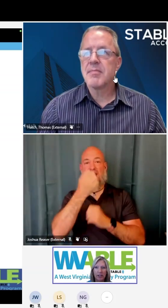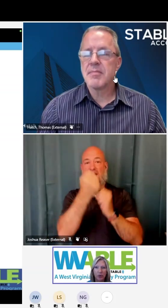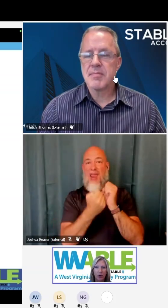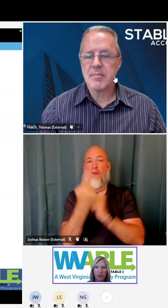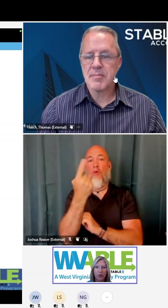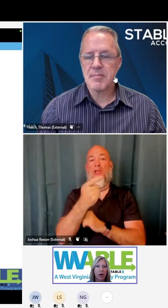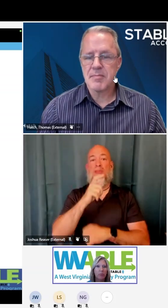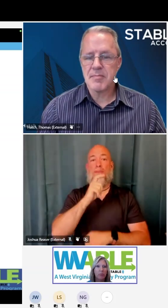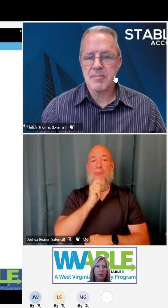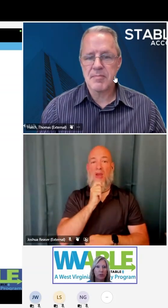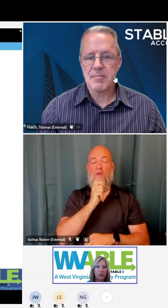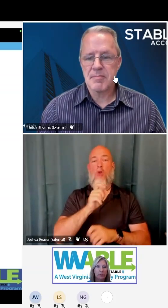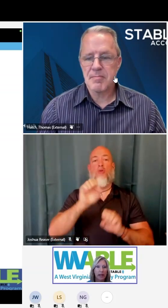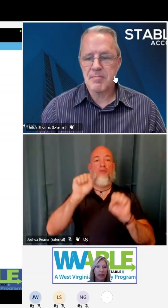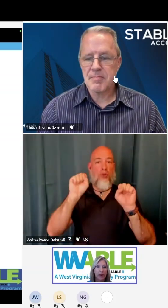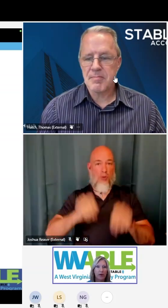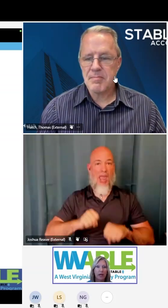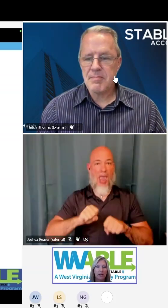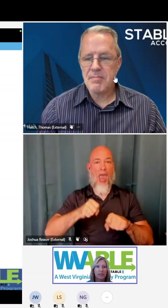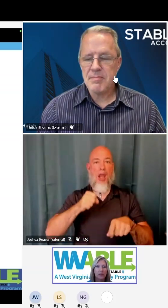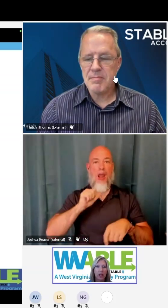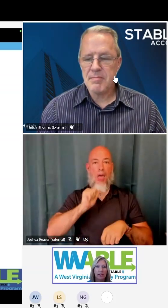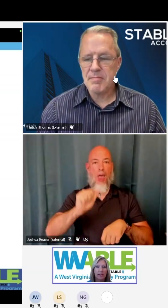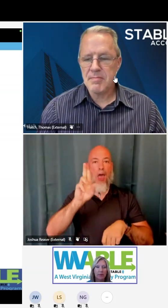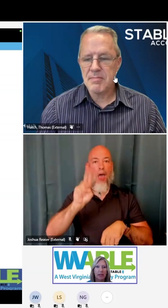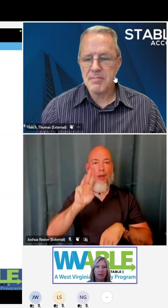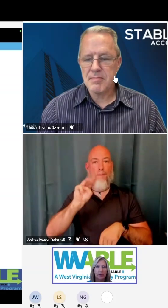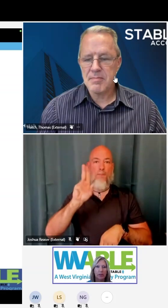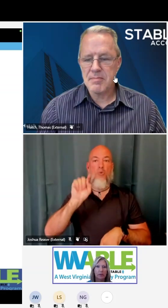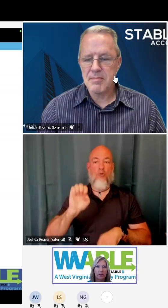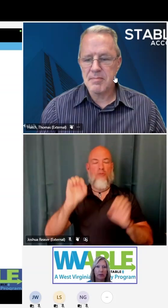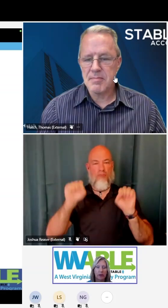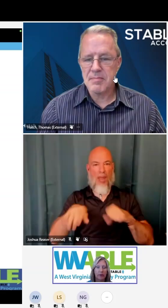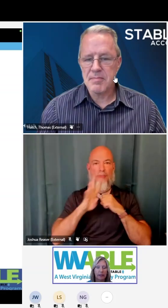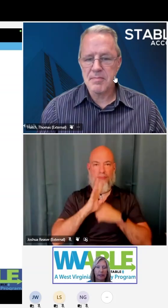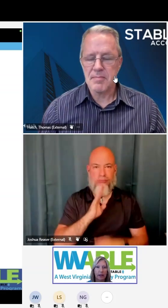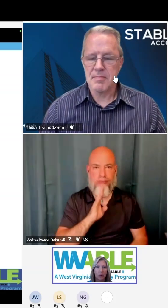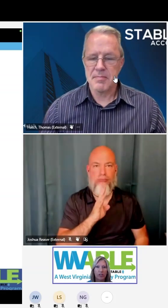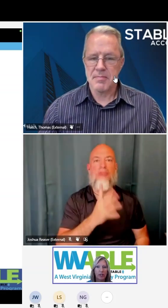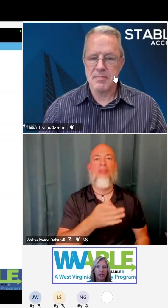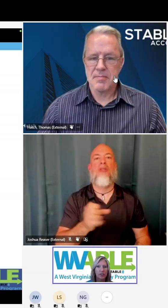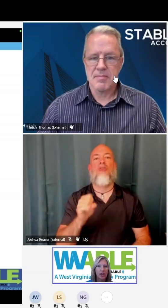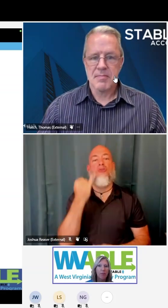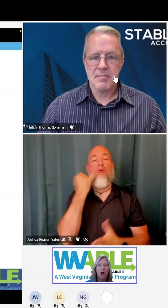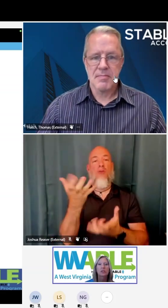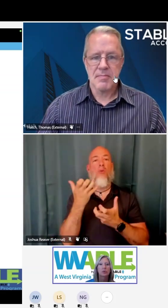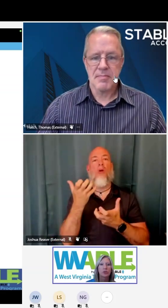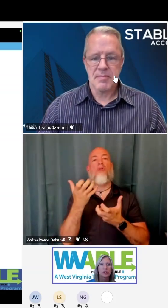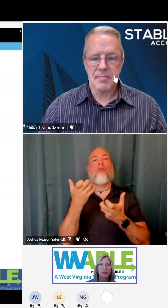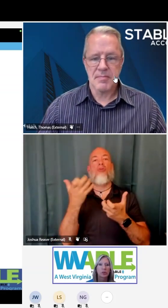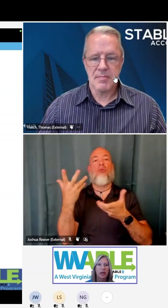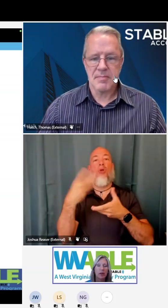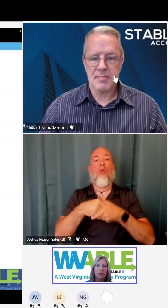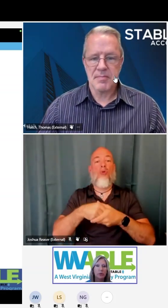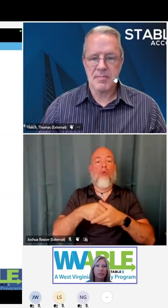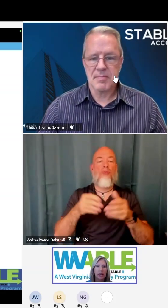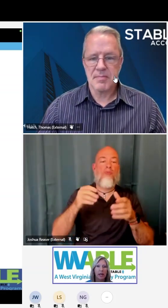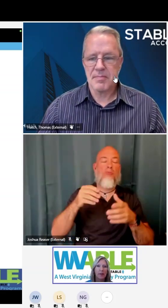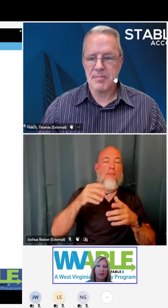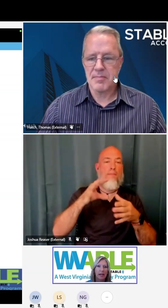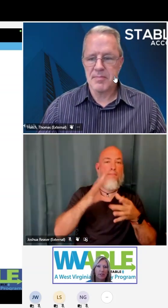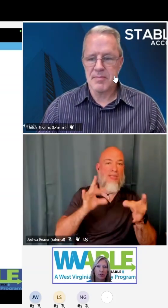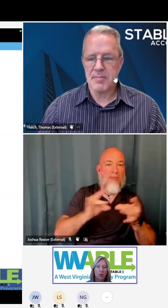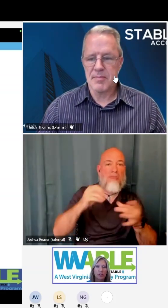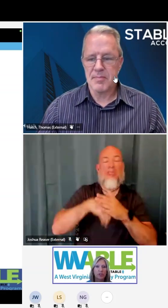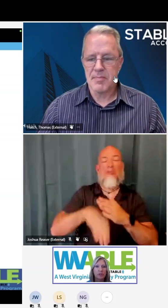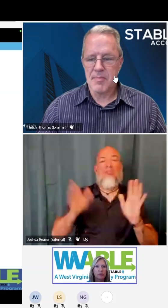been set to where you can unmute yourself now. So if you'd like to include a question in the chat box, or you can certainly unmute